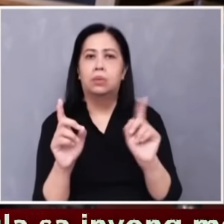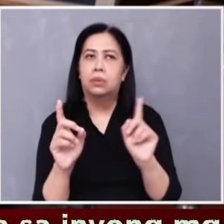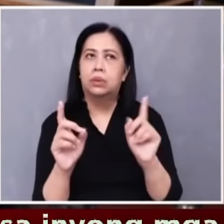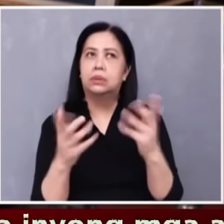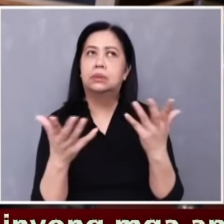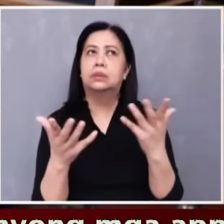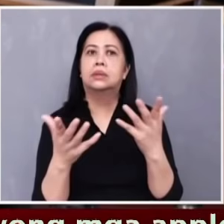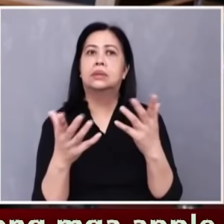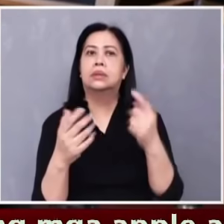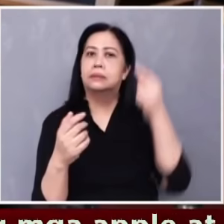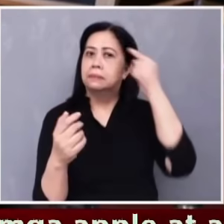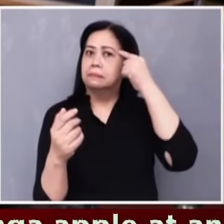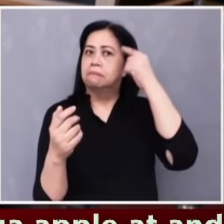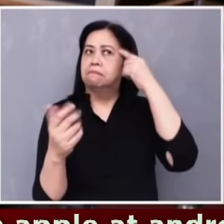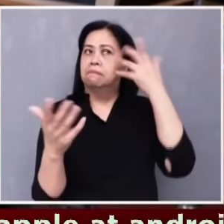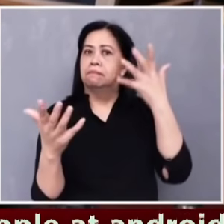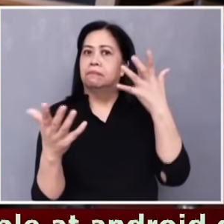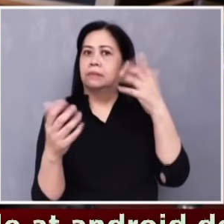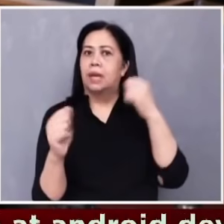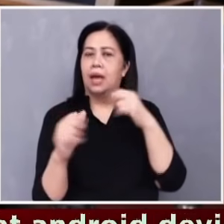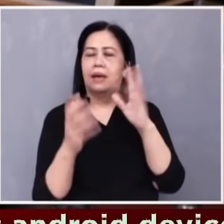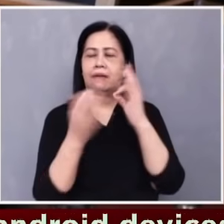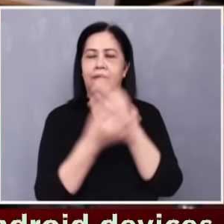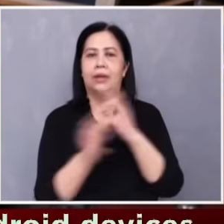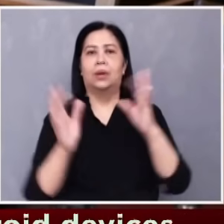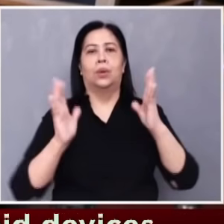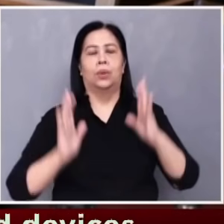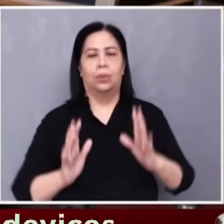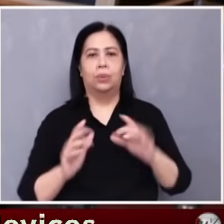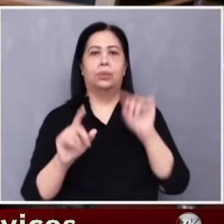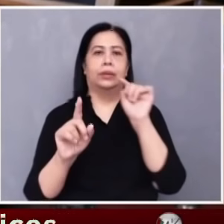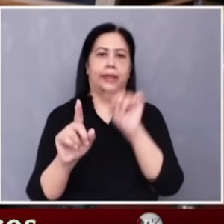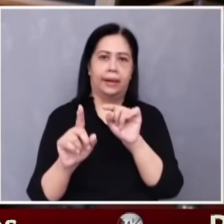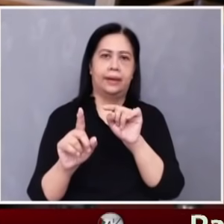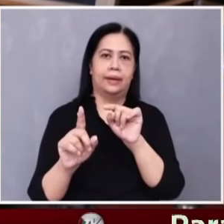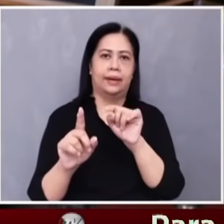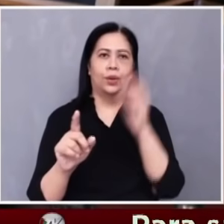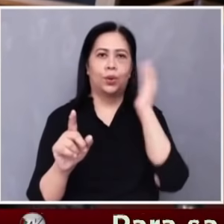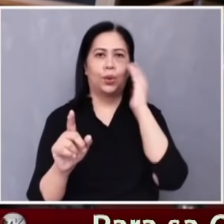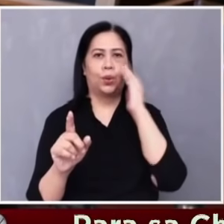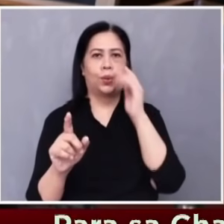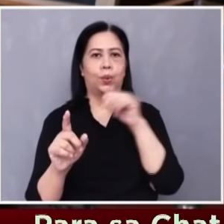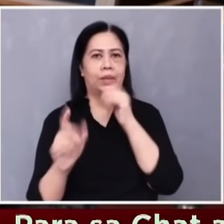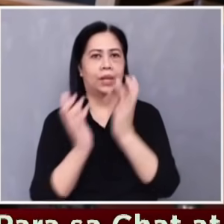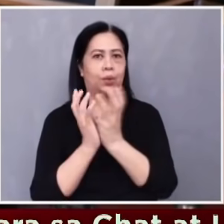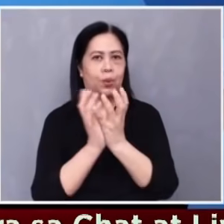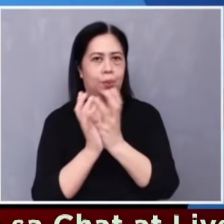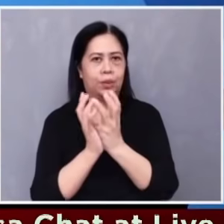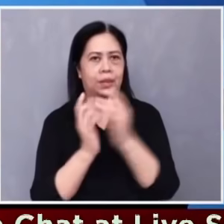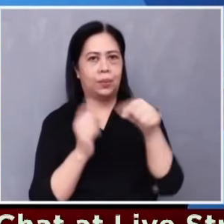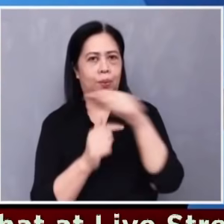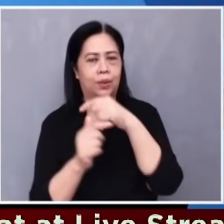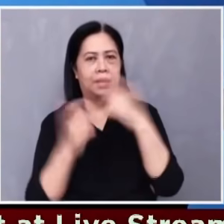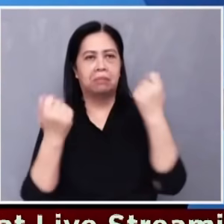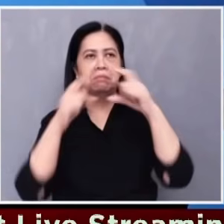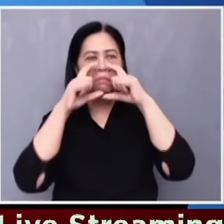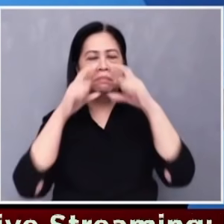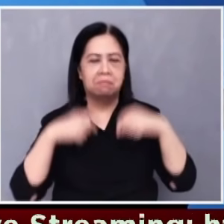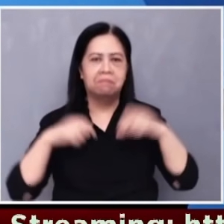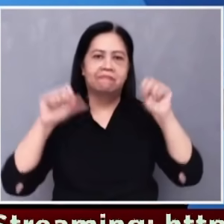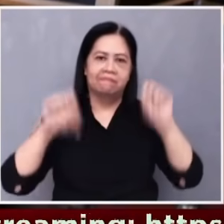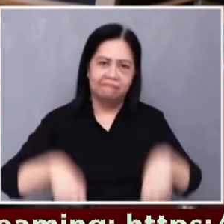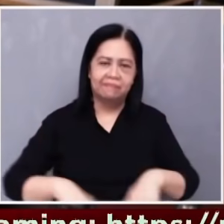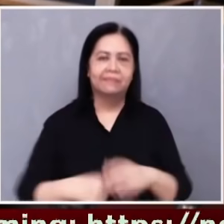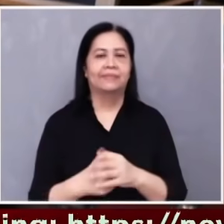mentally freeing about being there was knowing that it wasn't in the community, we could take off our masks. Excited bumisita